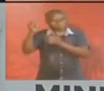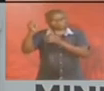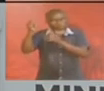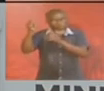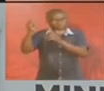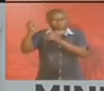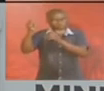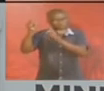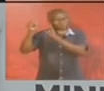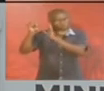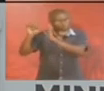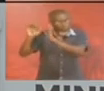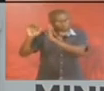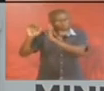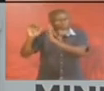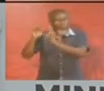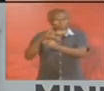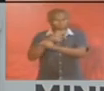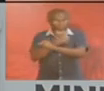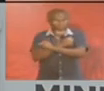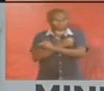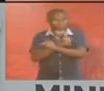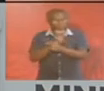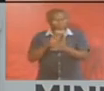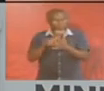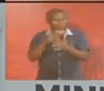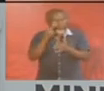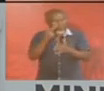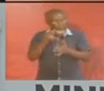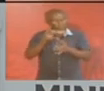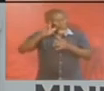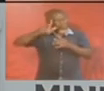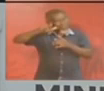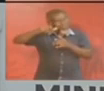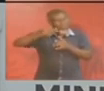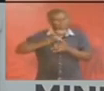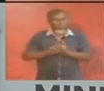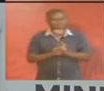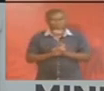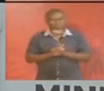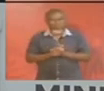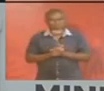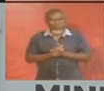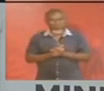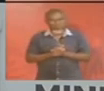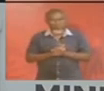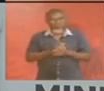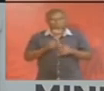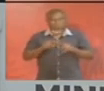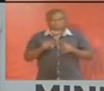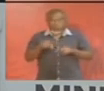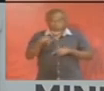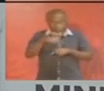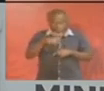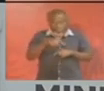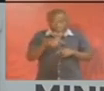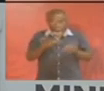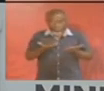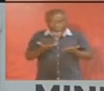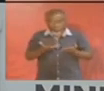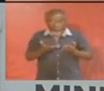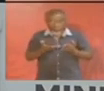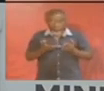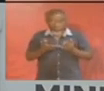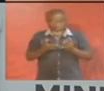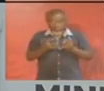for guidance when something occurs outside of our region, and we continue to await WHO's guidance as it relates to both AstraZeneca